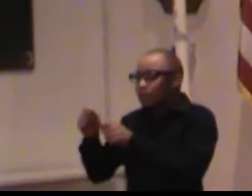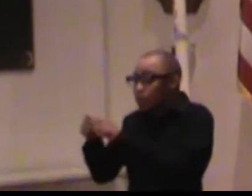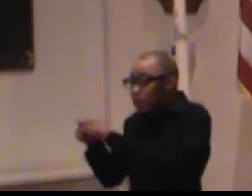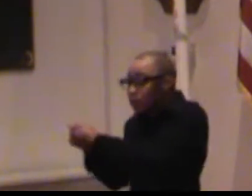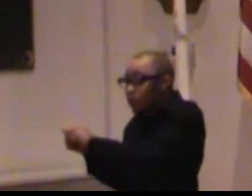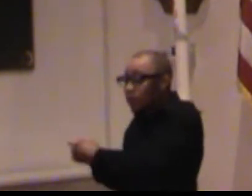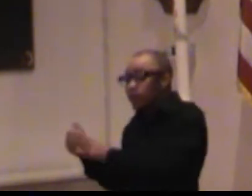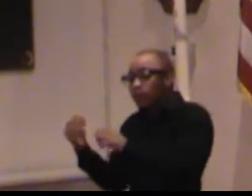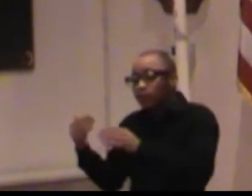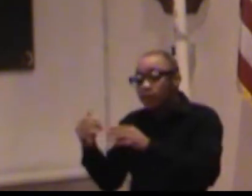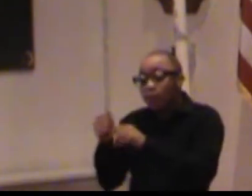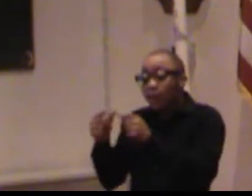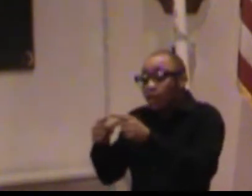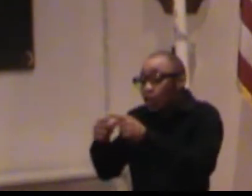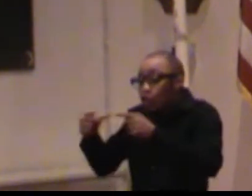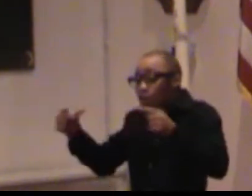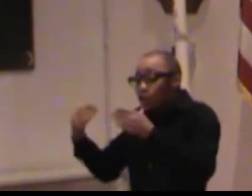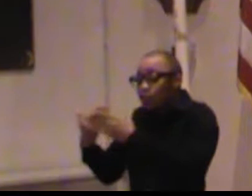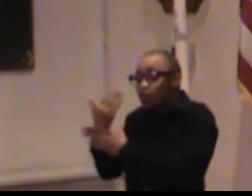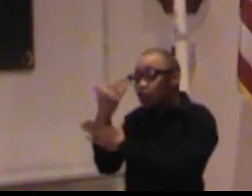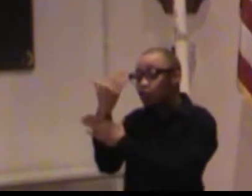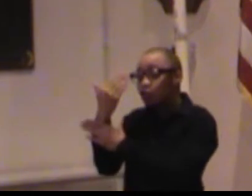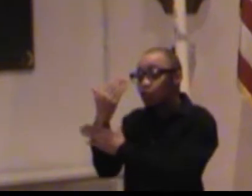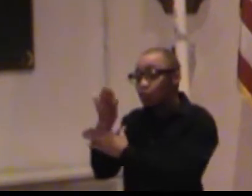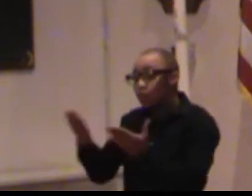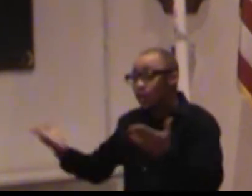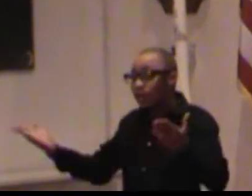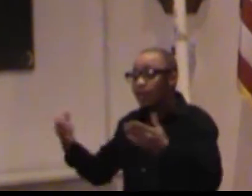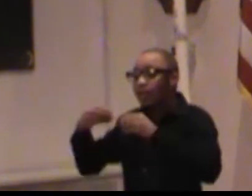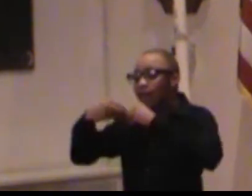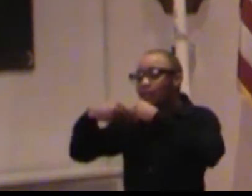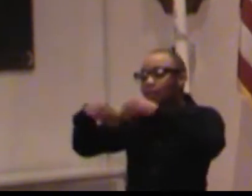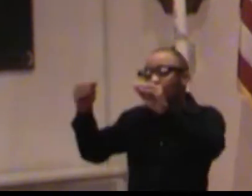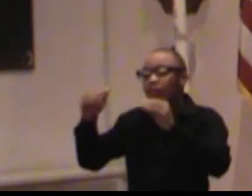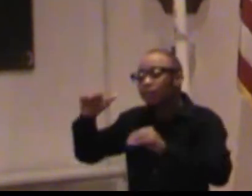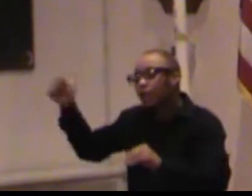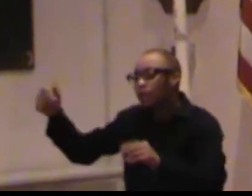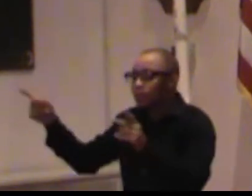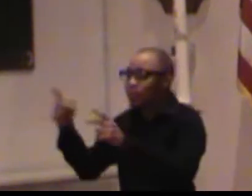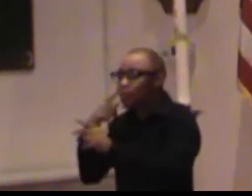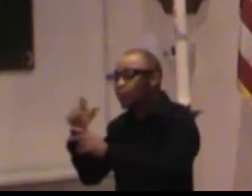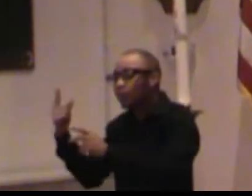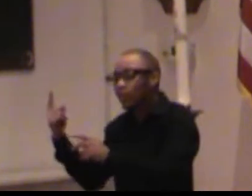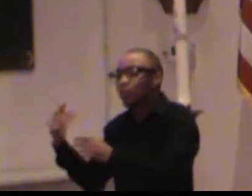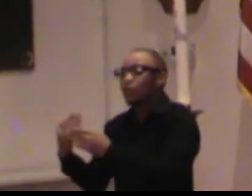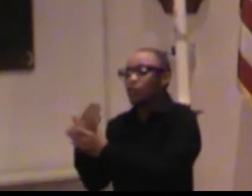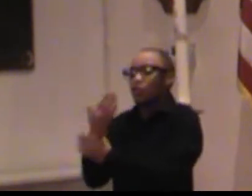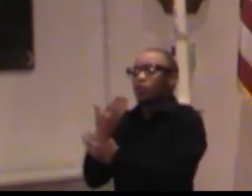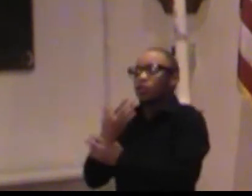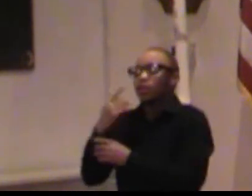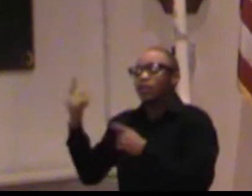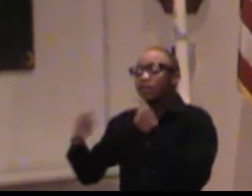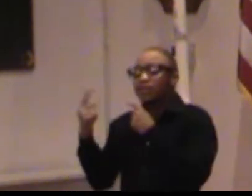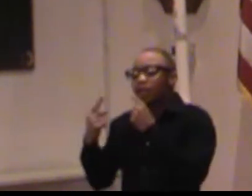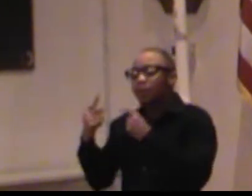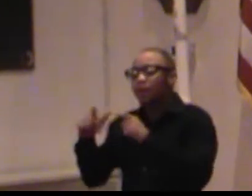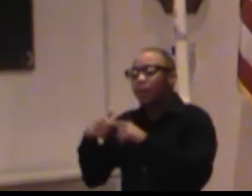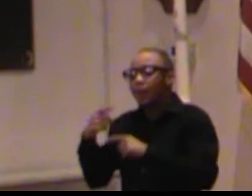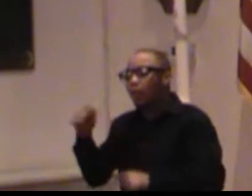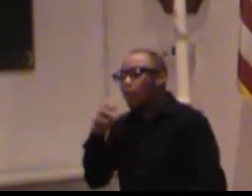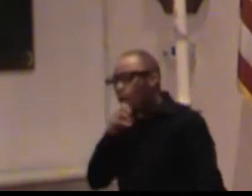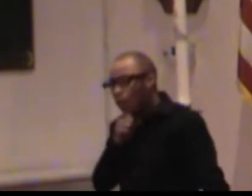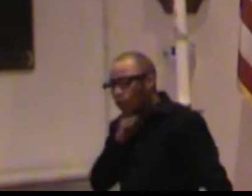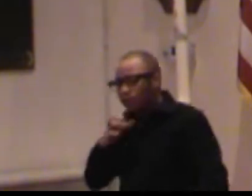them, make a brand new item, and thus sell it to somebody else. Church, there's something about taking the